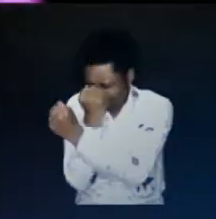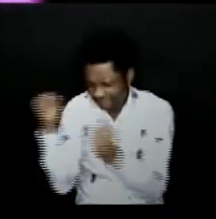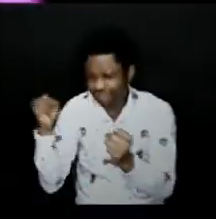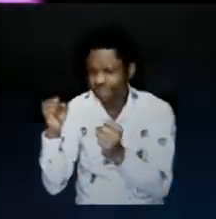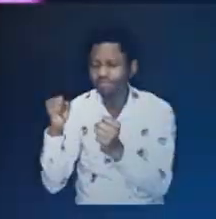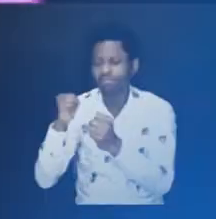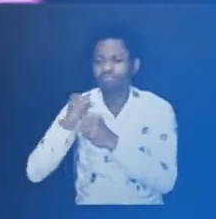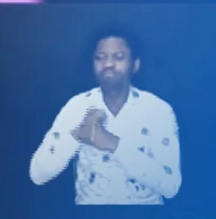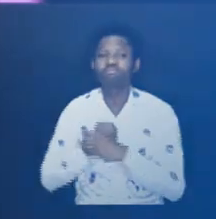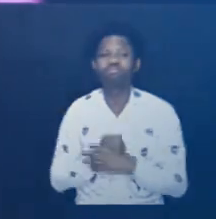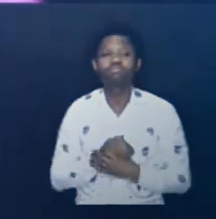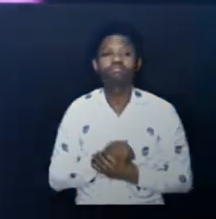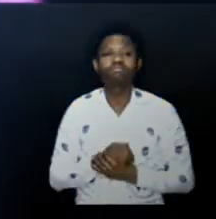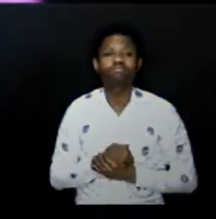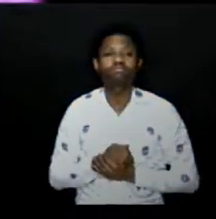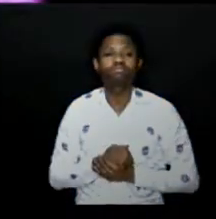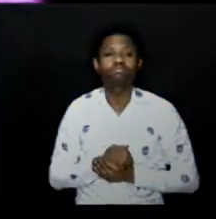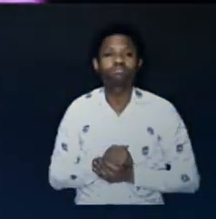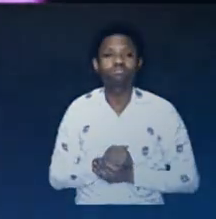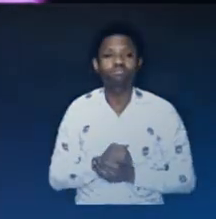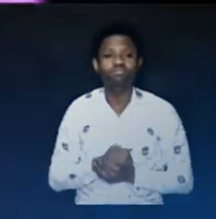Mumpaye Emma Jerusalem Asumbie.